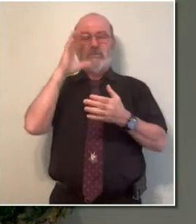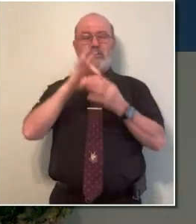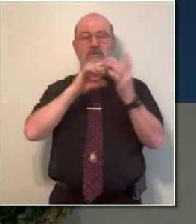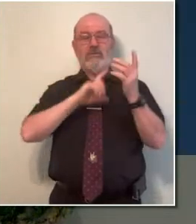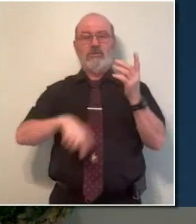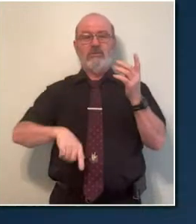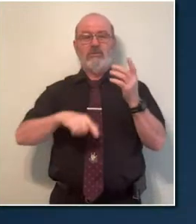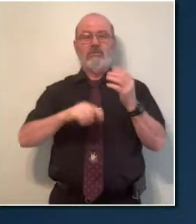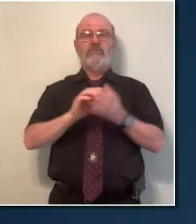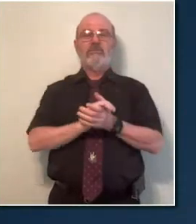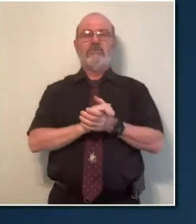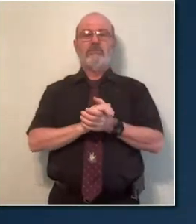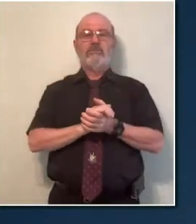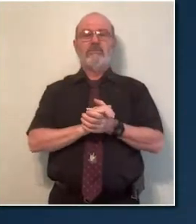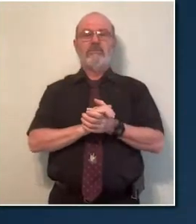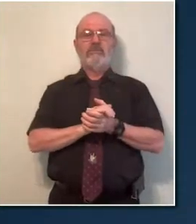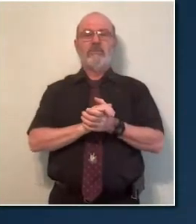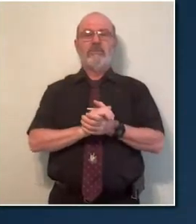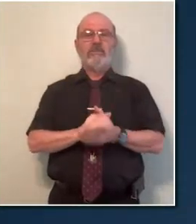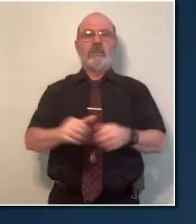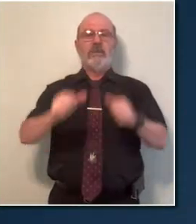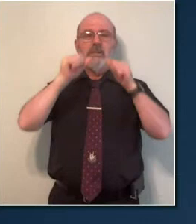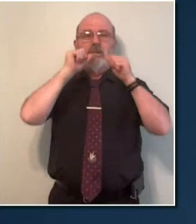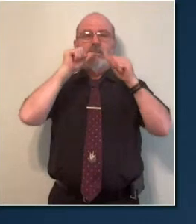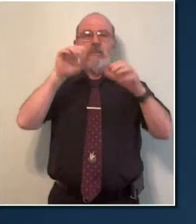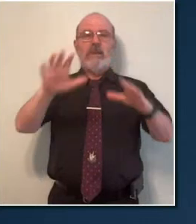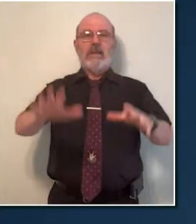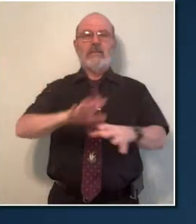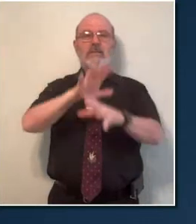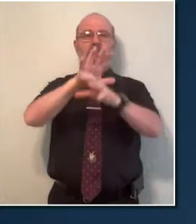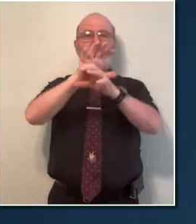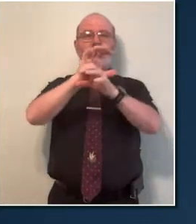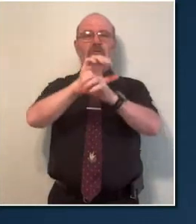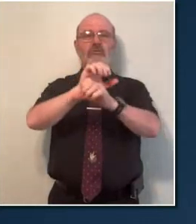it together on the first verse. Blessed